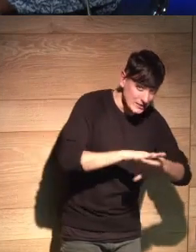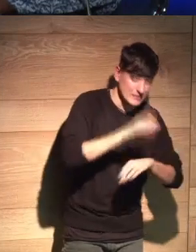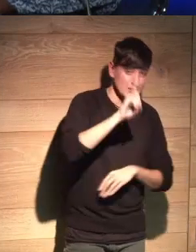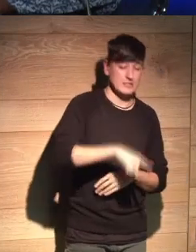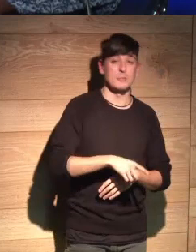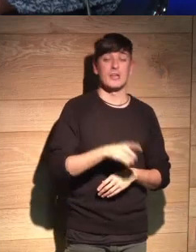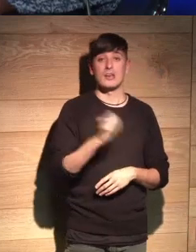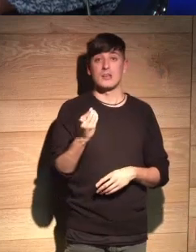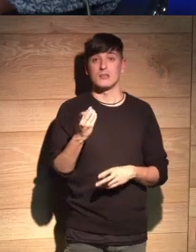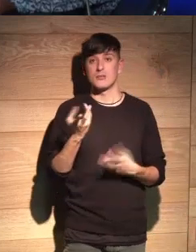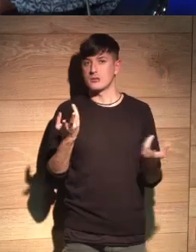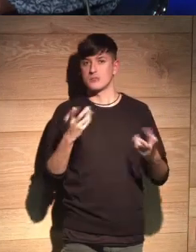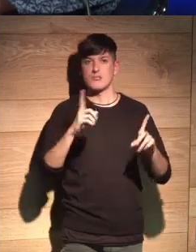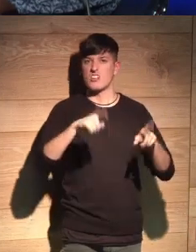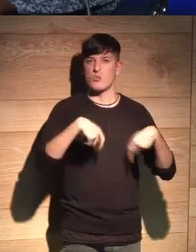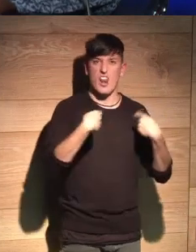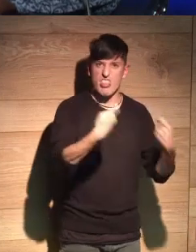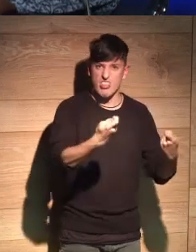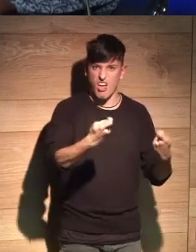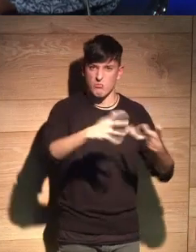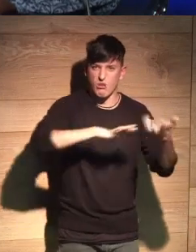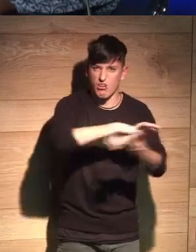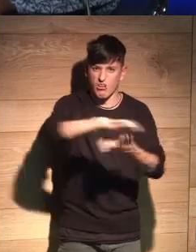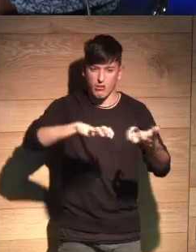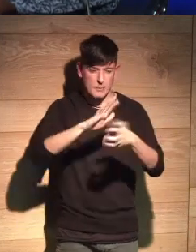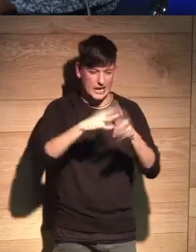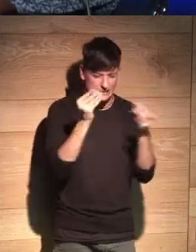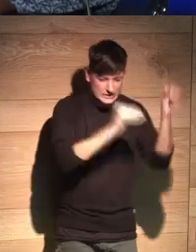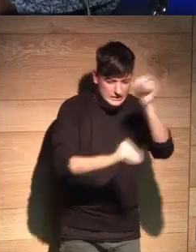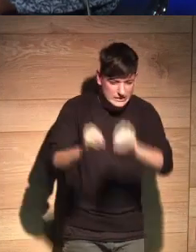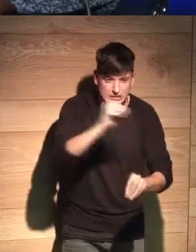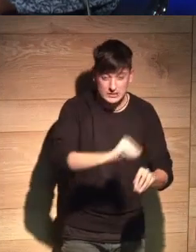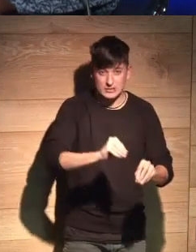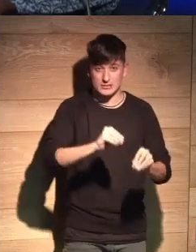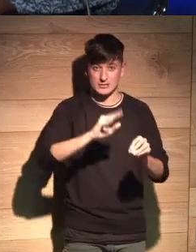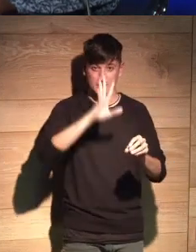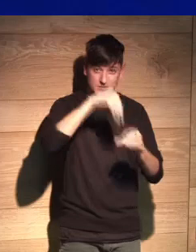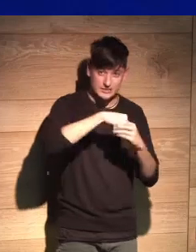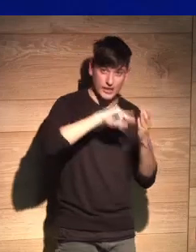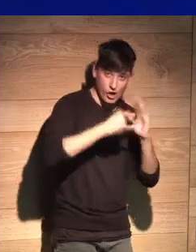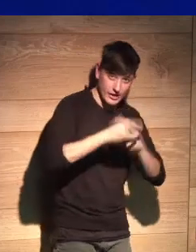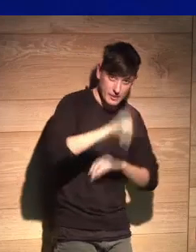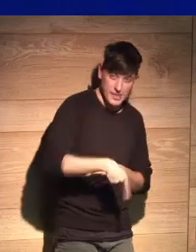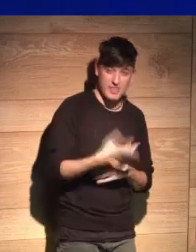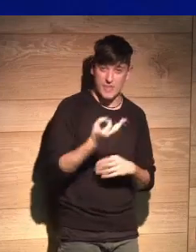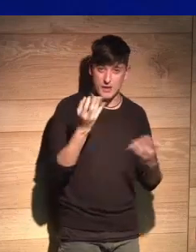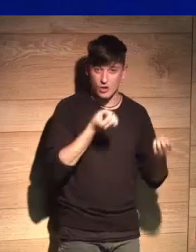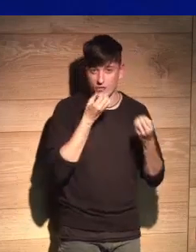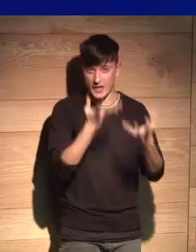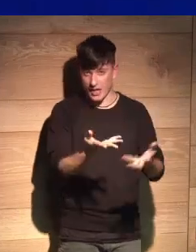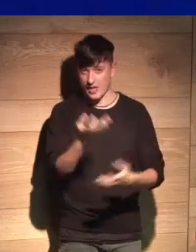Improving quality of life needs technology. In natural catastrophes, there's